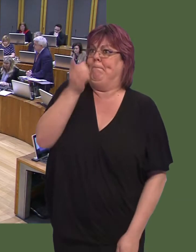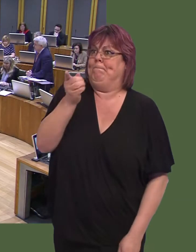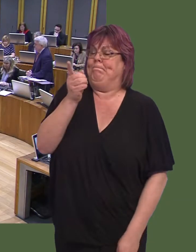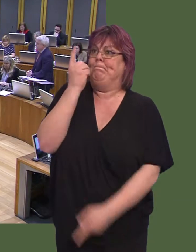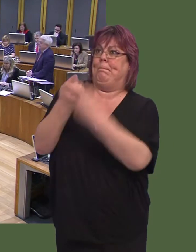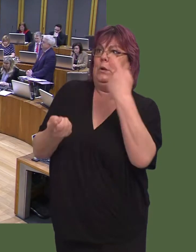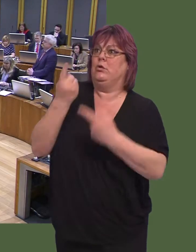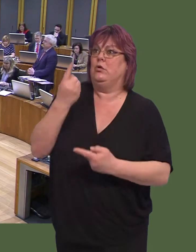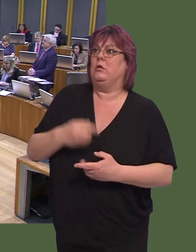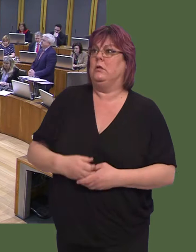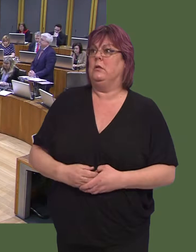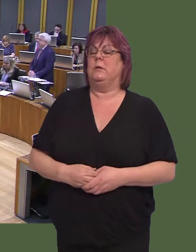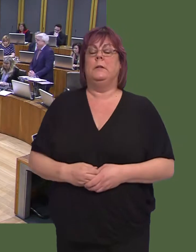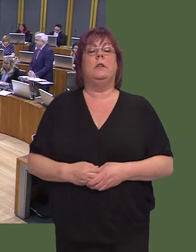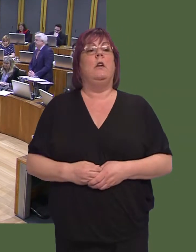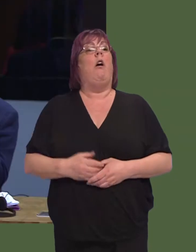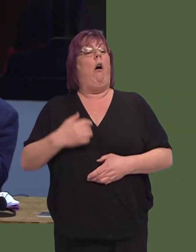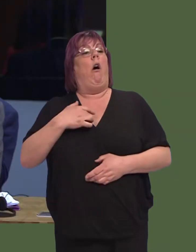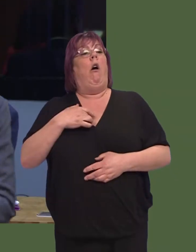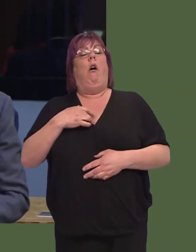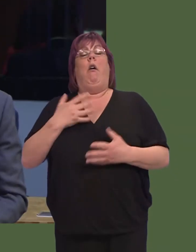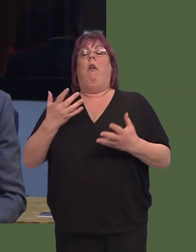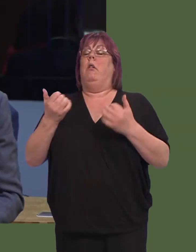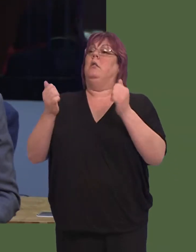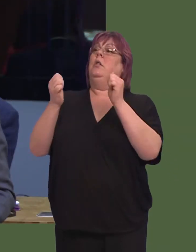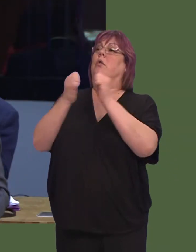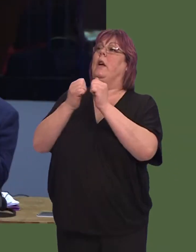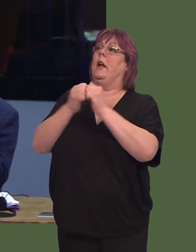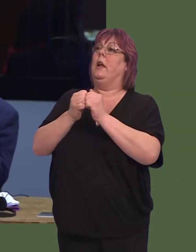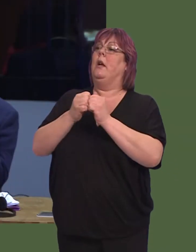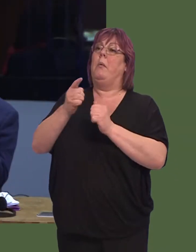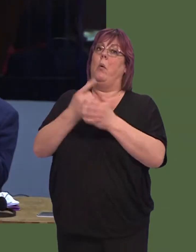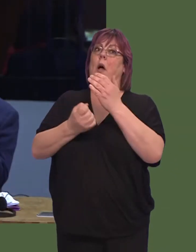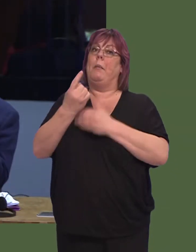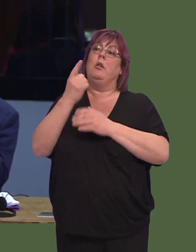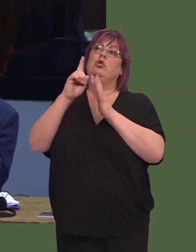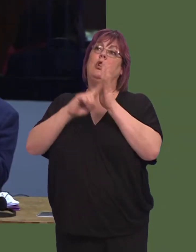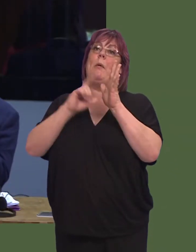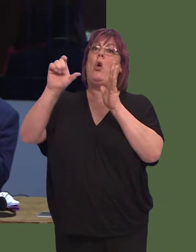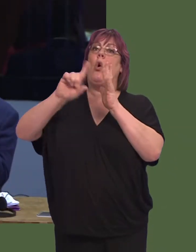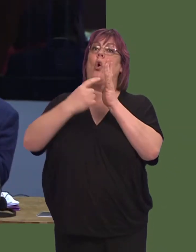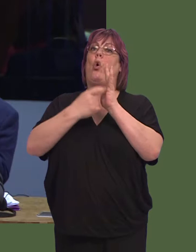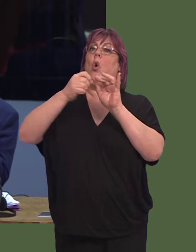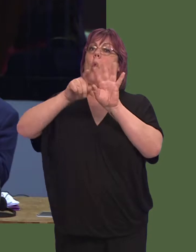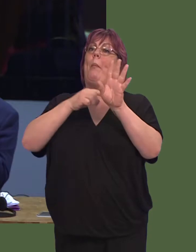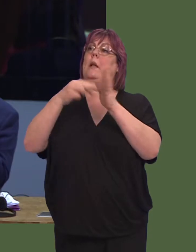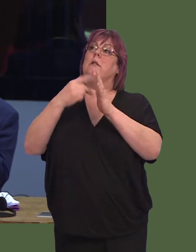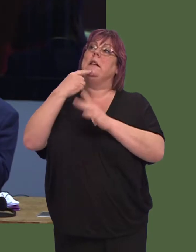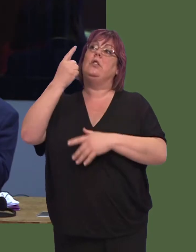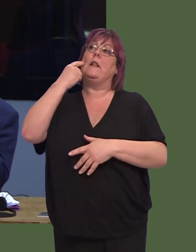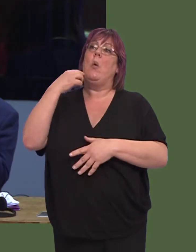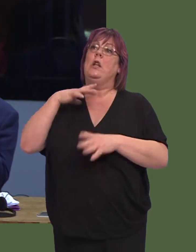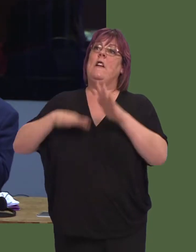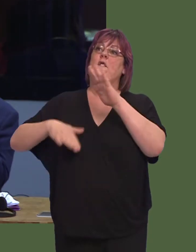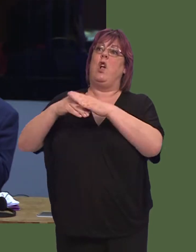reasonable reply. One thing that I did agree with Jeremy Corbyn on as a result of yesterday's exchange was this. He said there must be a robust dialogue